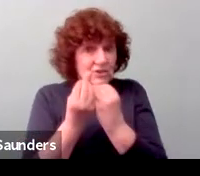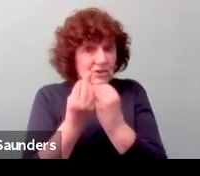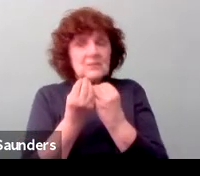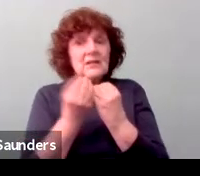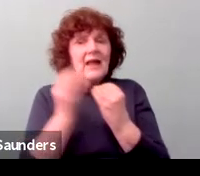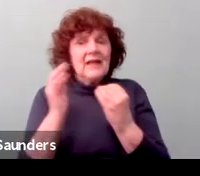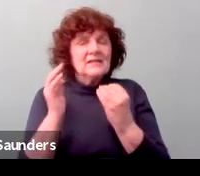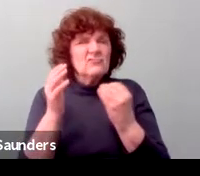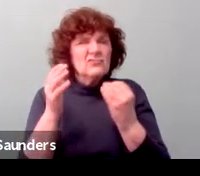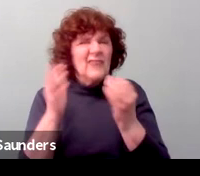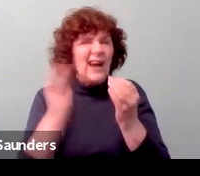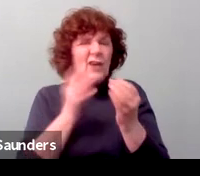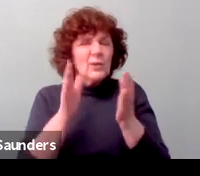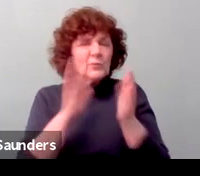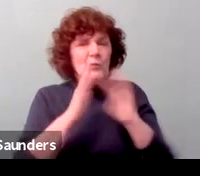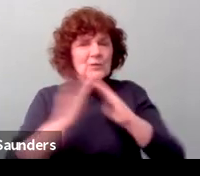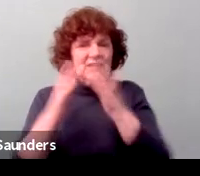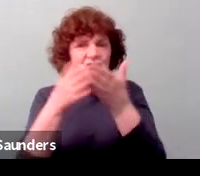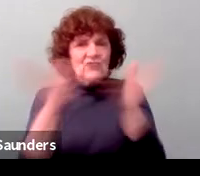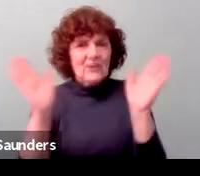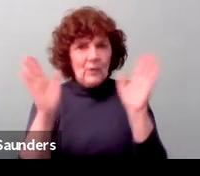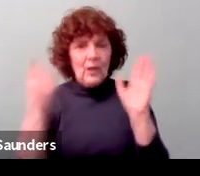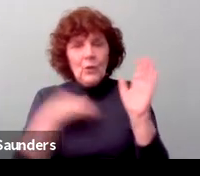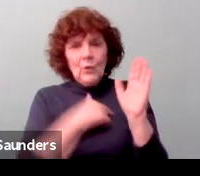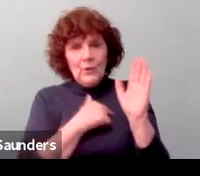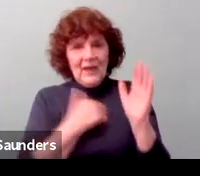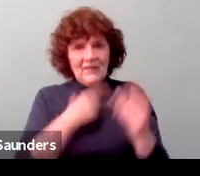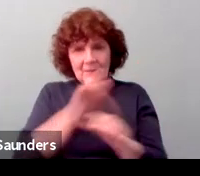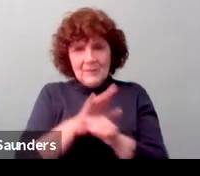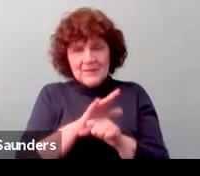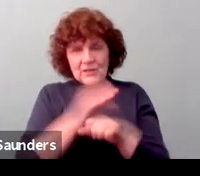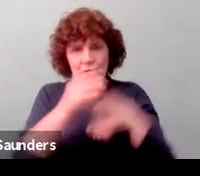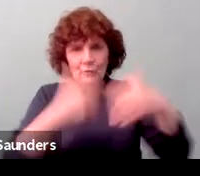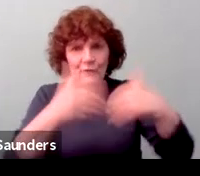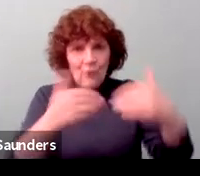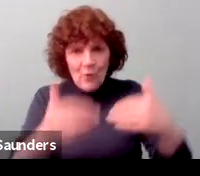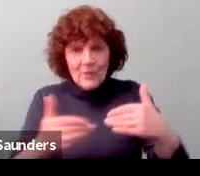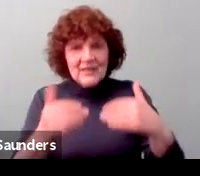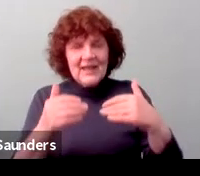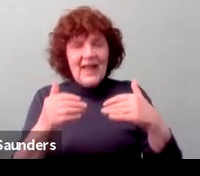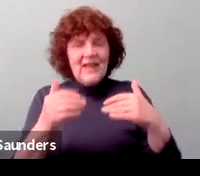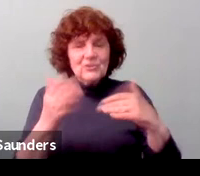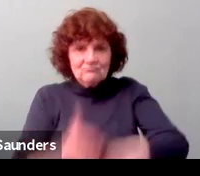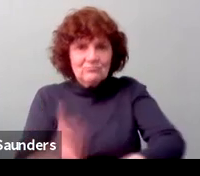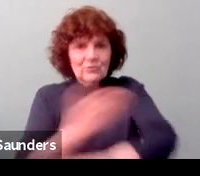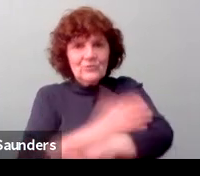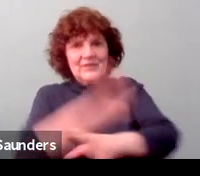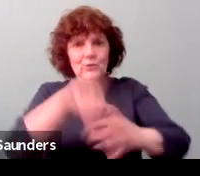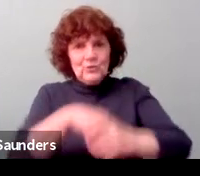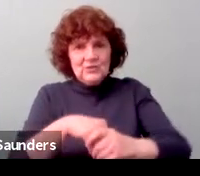community. We are committed to moving forward and moving the needle on inclusion and